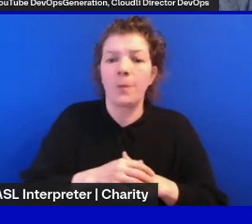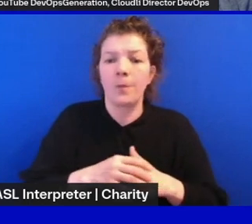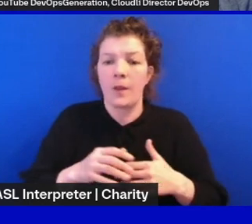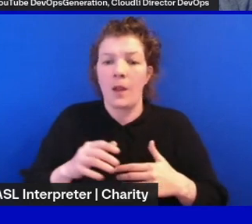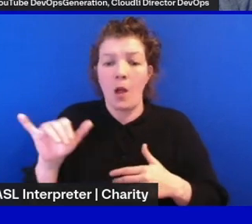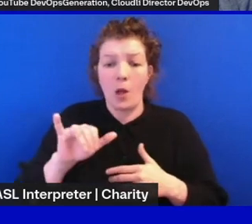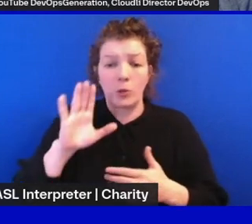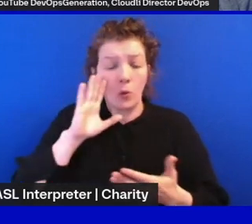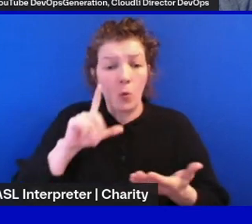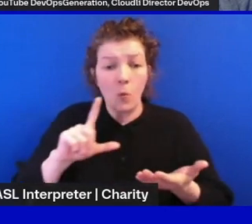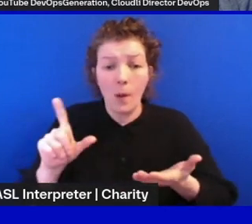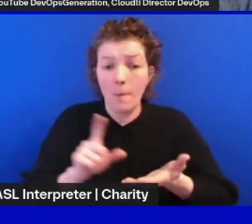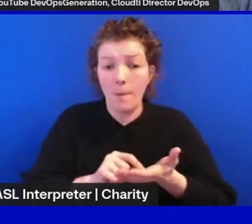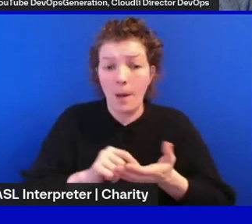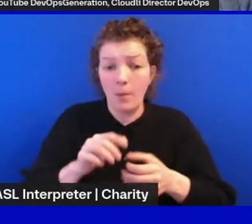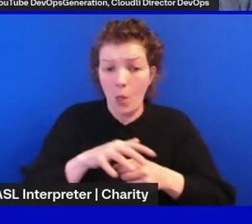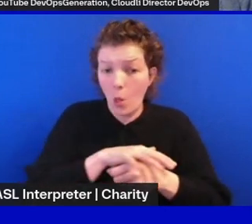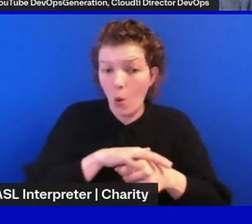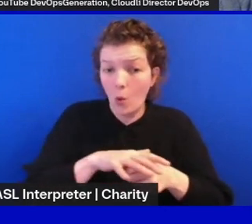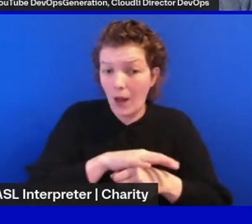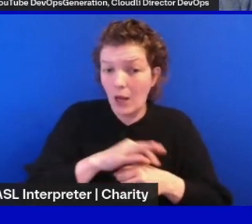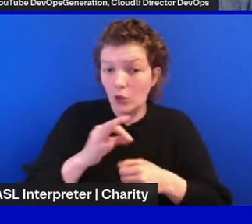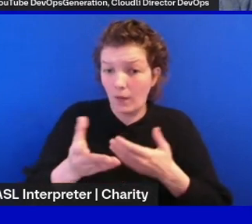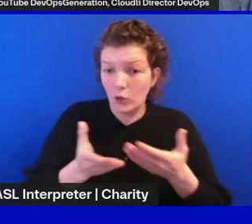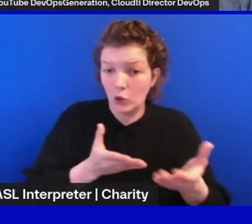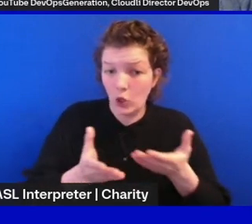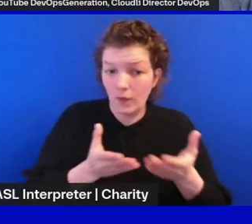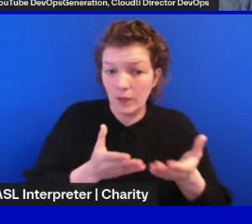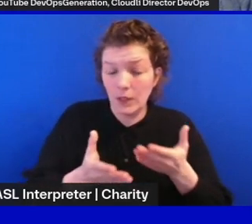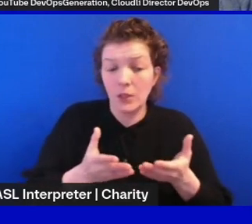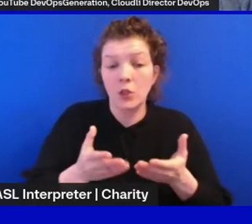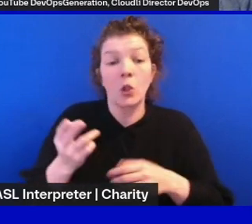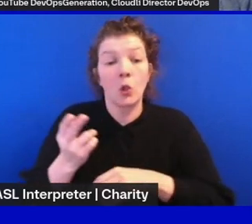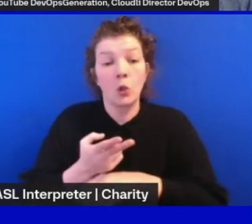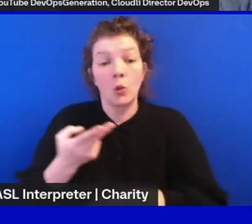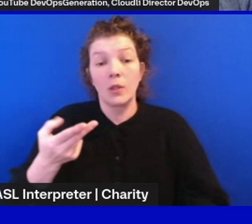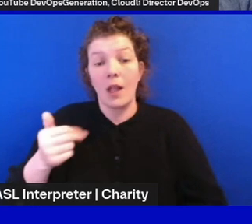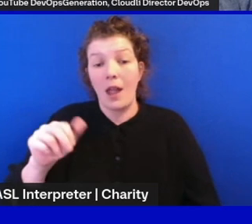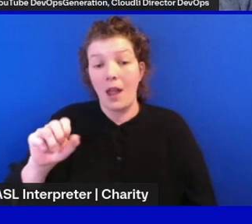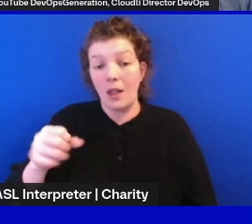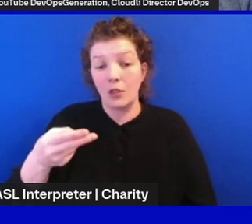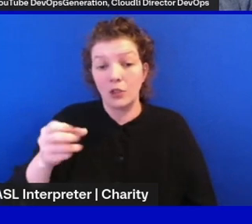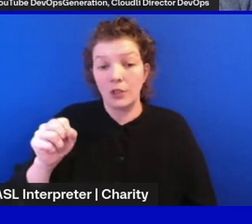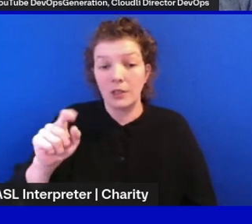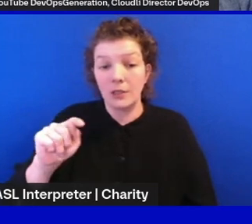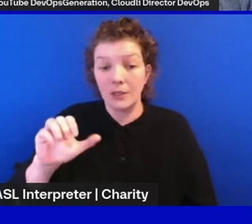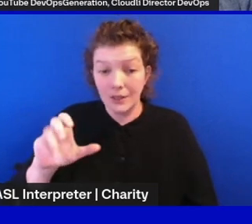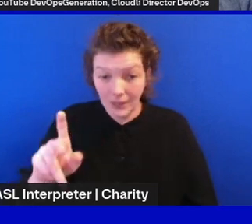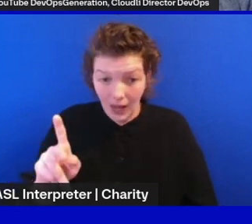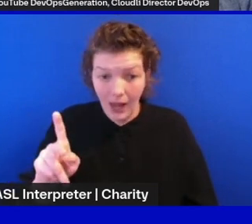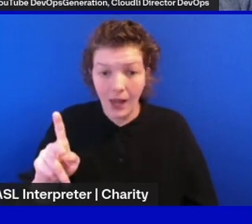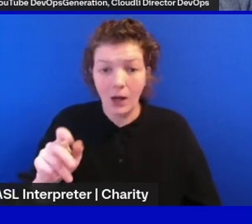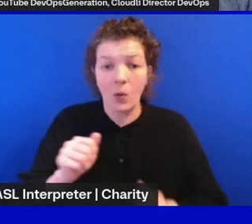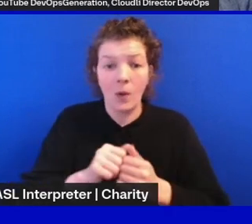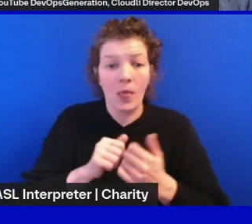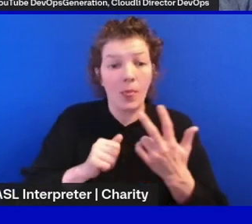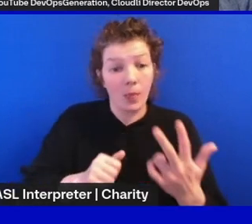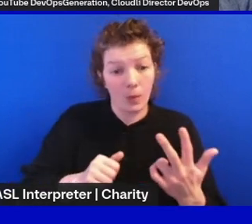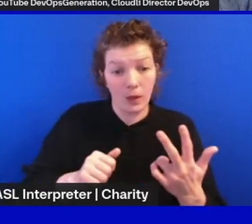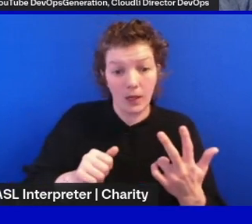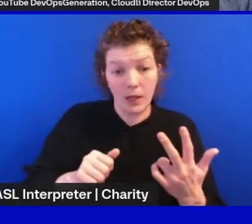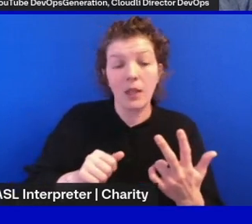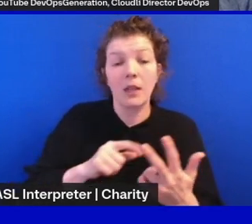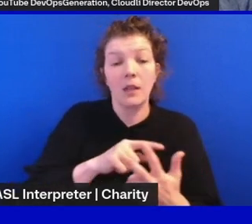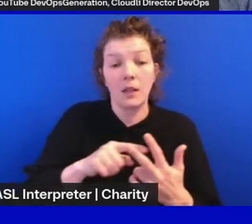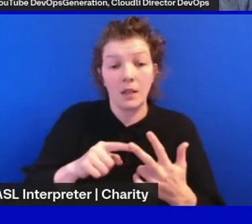the location of the services. When deploying Hashistack in a small redundant setup with 3 server nodes and 3 clients, you would install